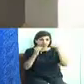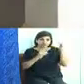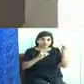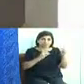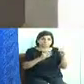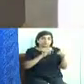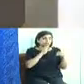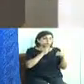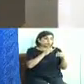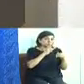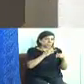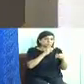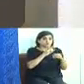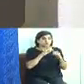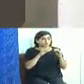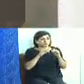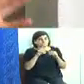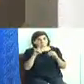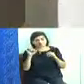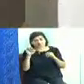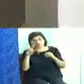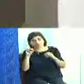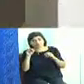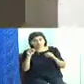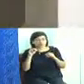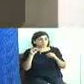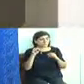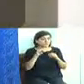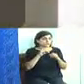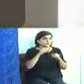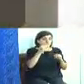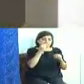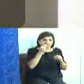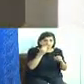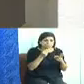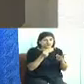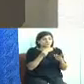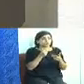and nutrients, and you have to have the right combination of sunlight and all of that stuff.